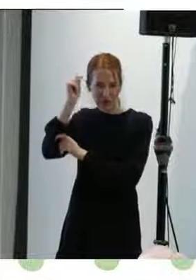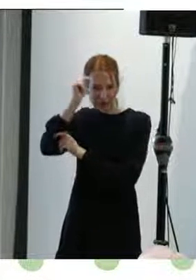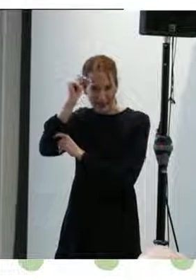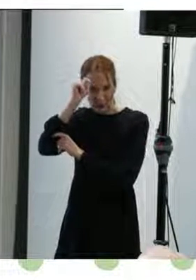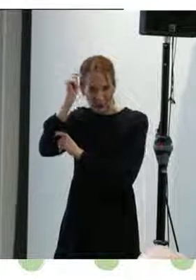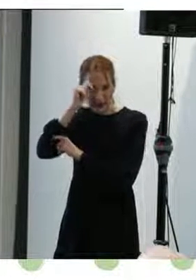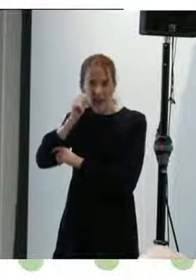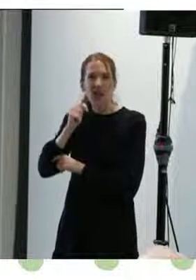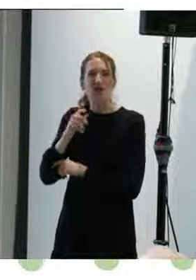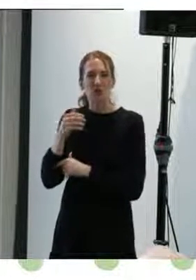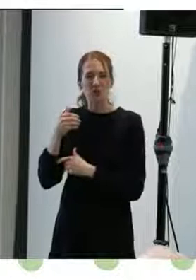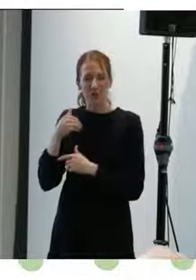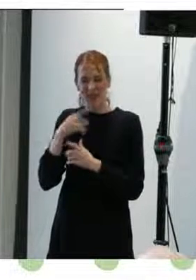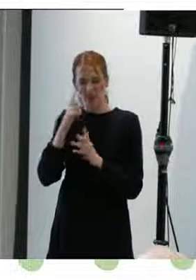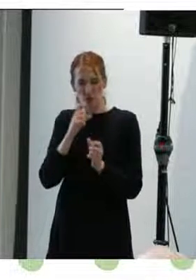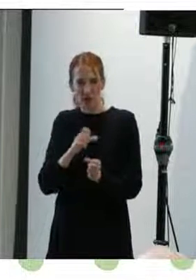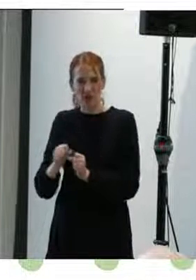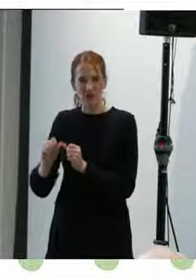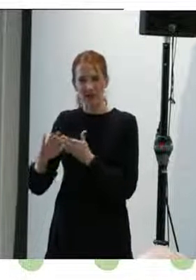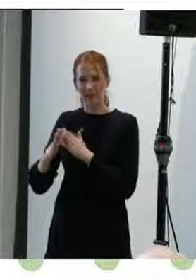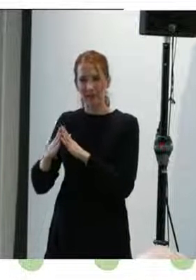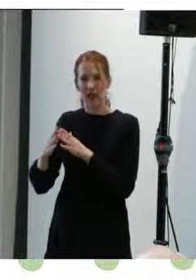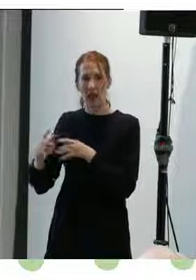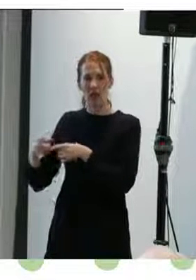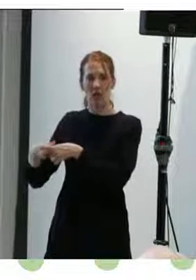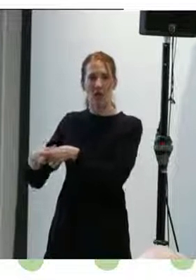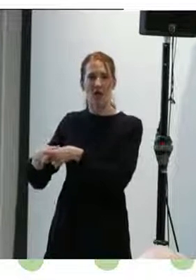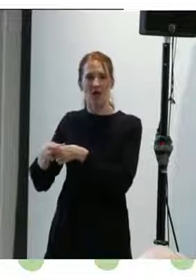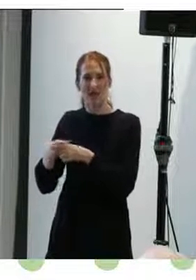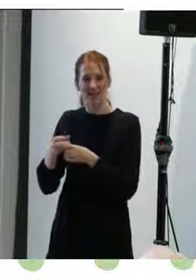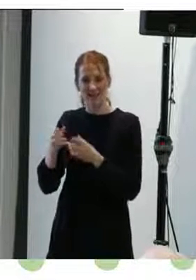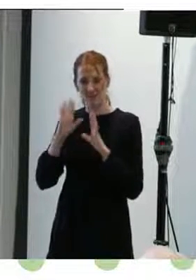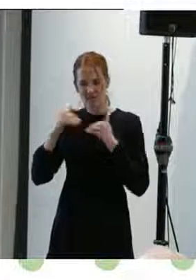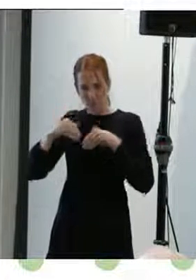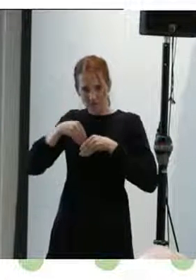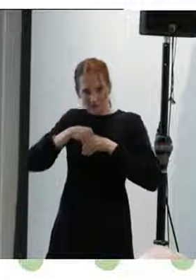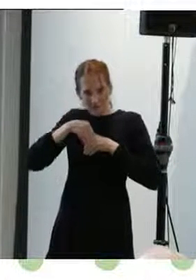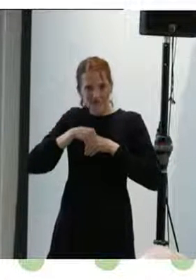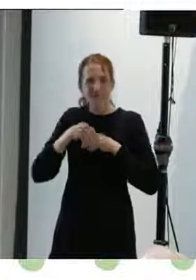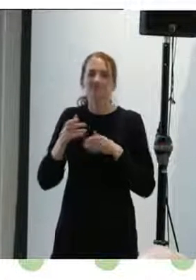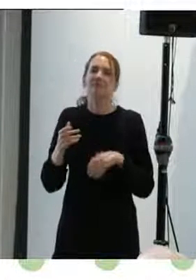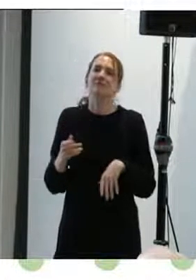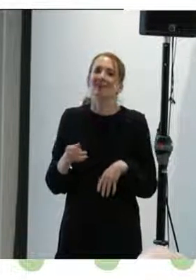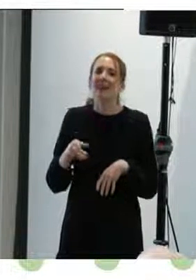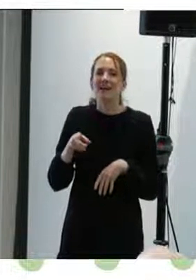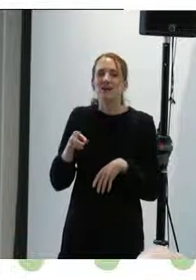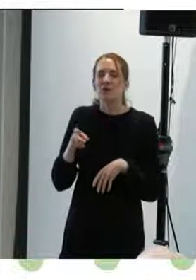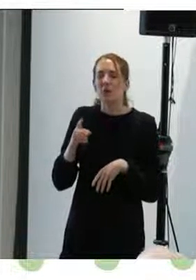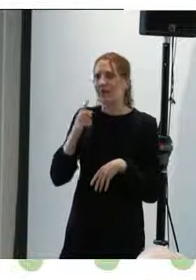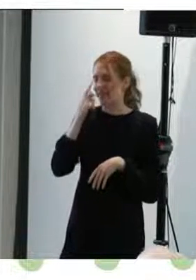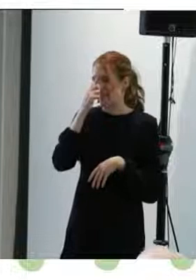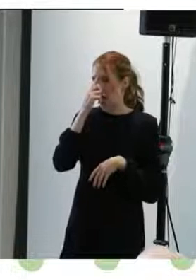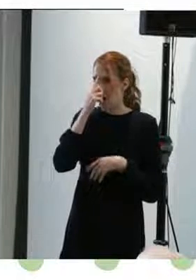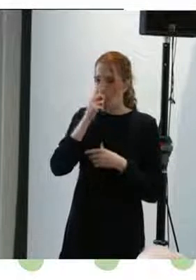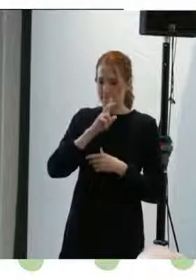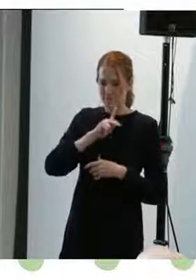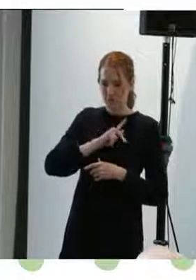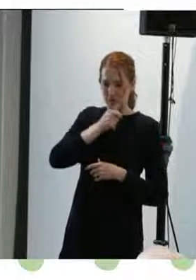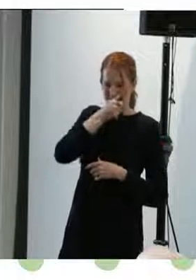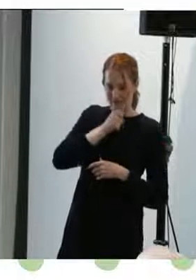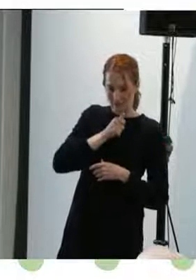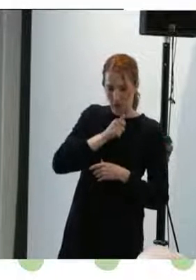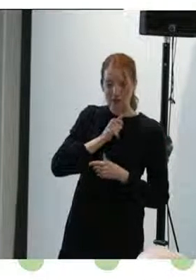inward. And what I find is that these bridges in their mind that they create between personal suffering, distrust, and